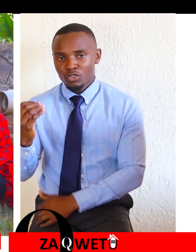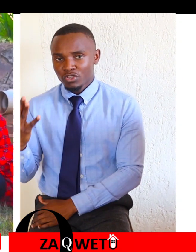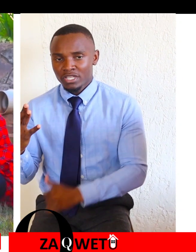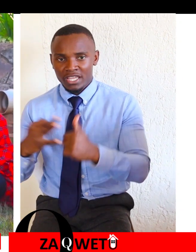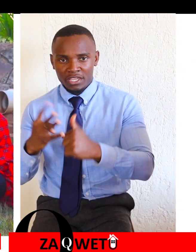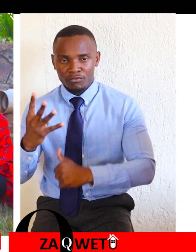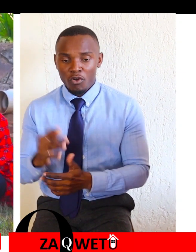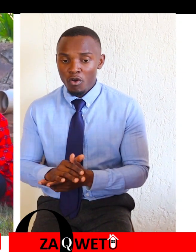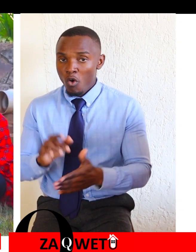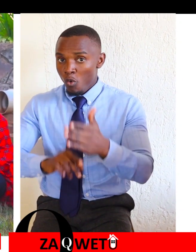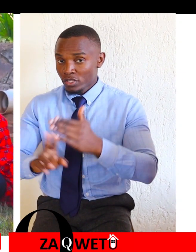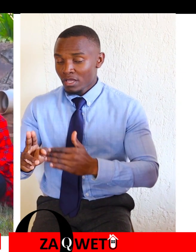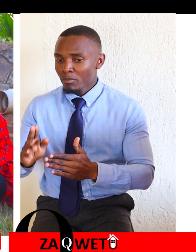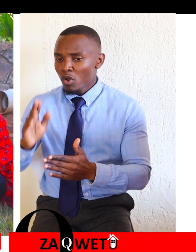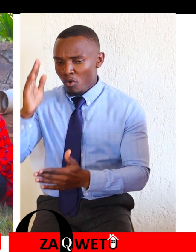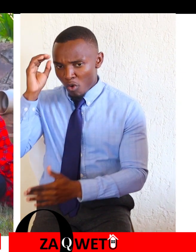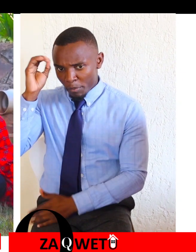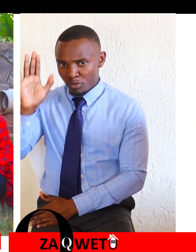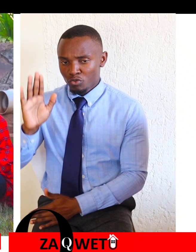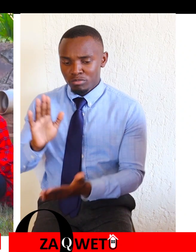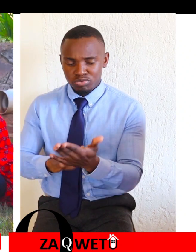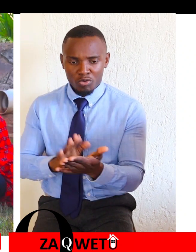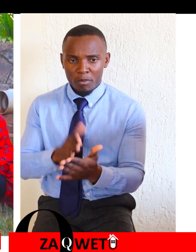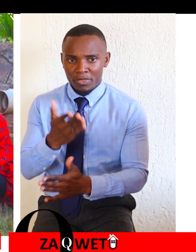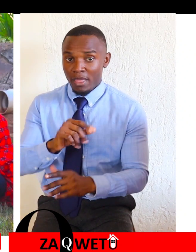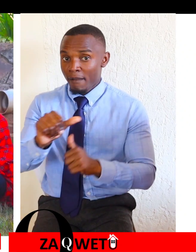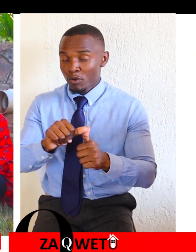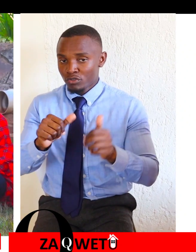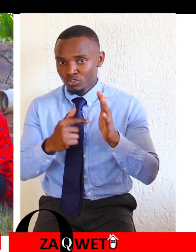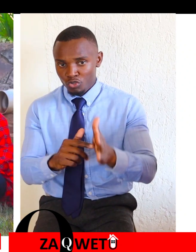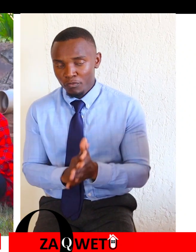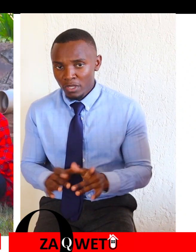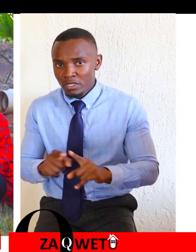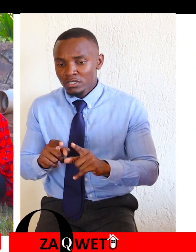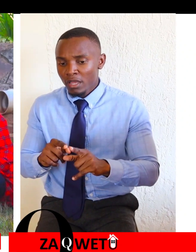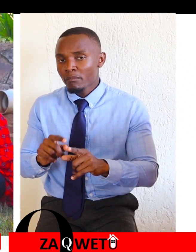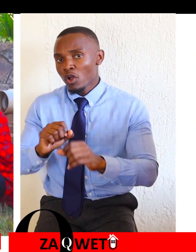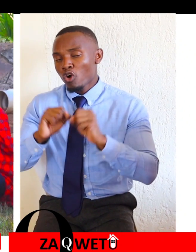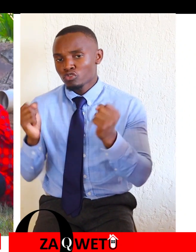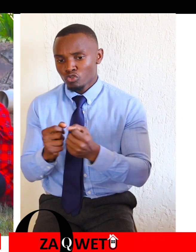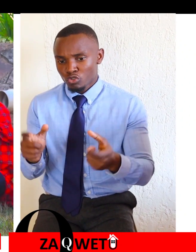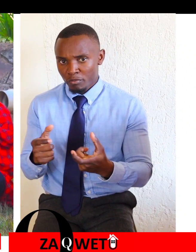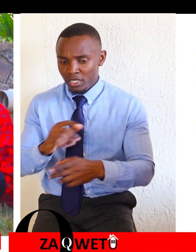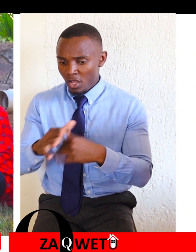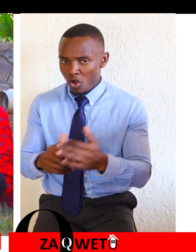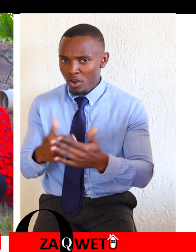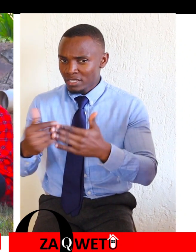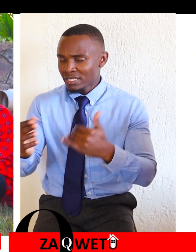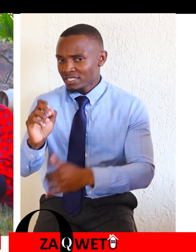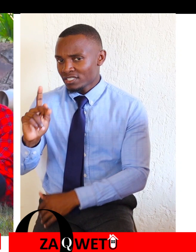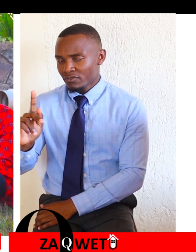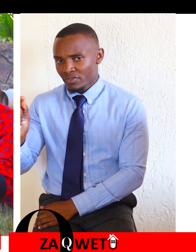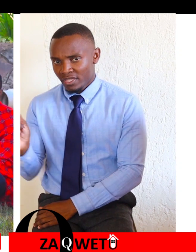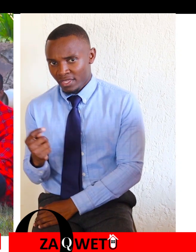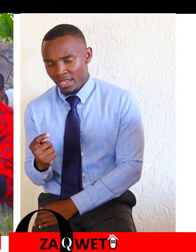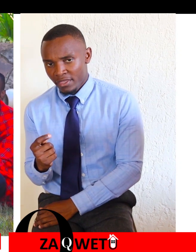0311980384. That's our WhatsApp number. Hapo unaweza kutupea maoni yako kuhusiana na kipindi hiki. Pia unaweza tufuata kwenye mitandao zetu